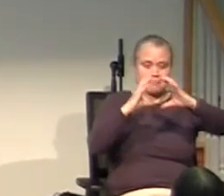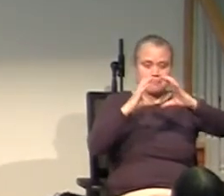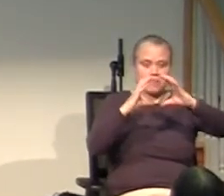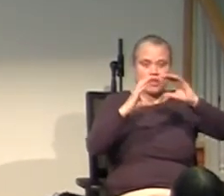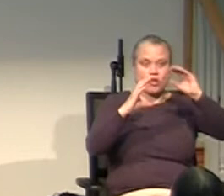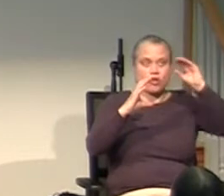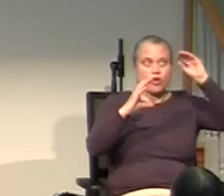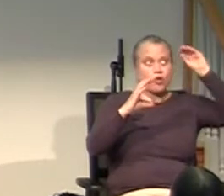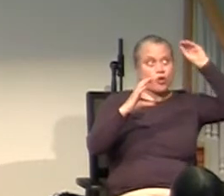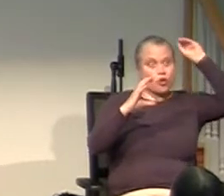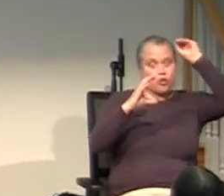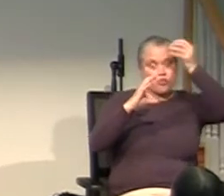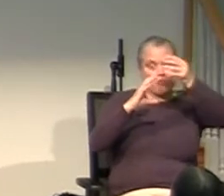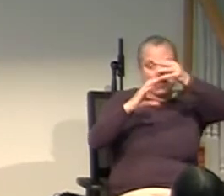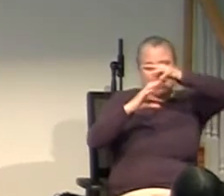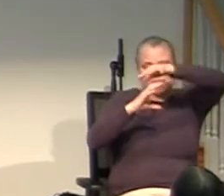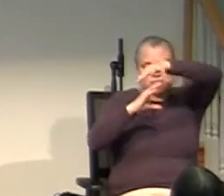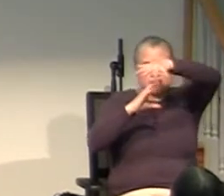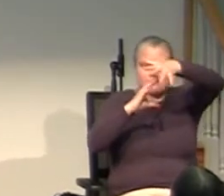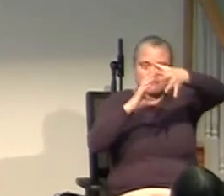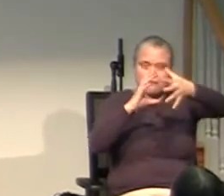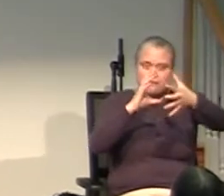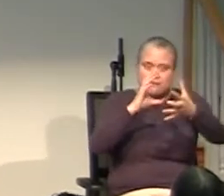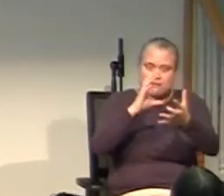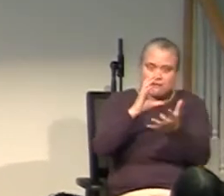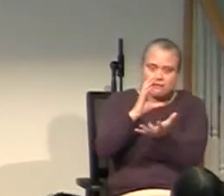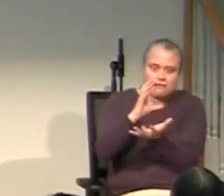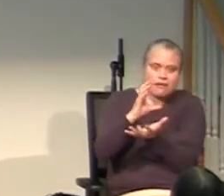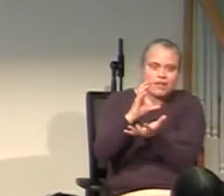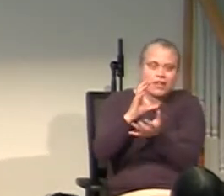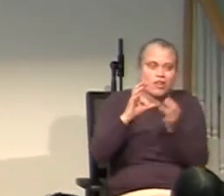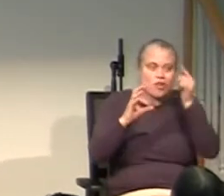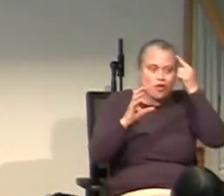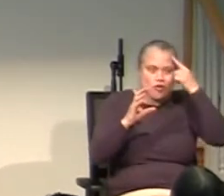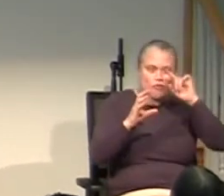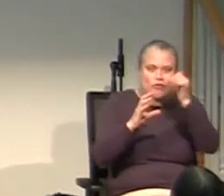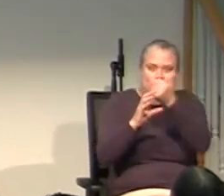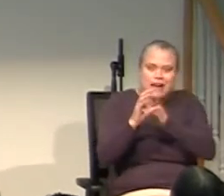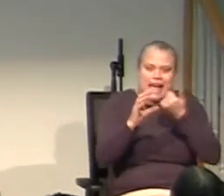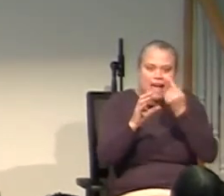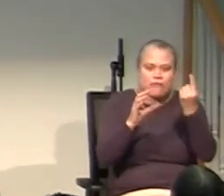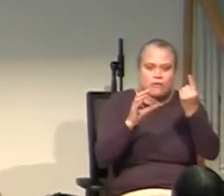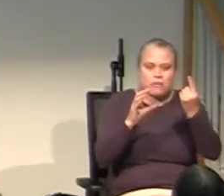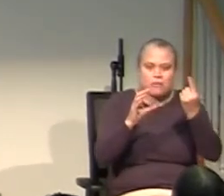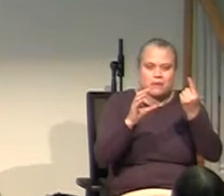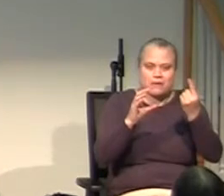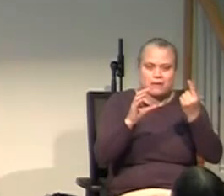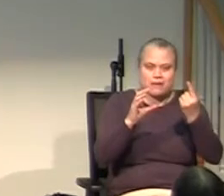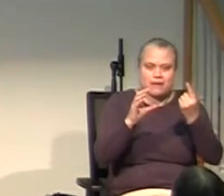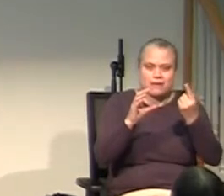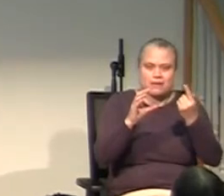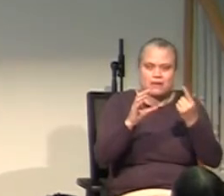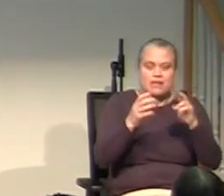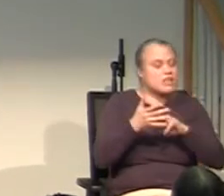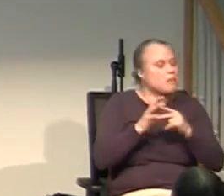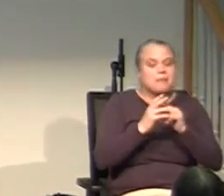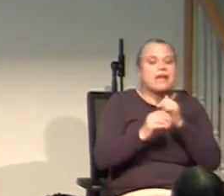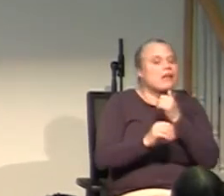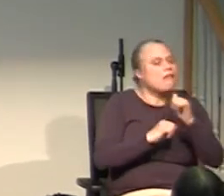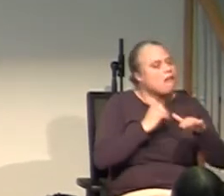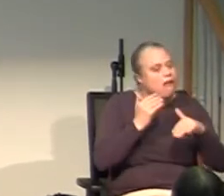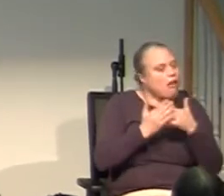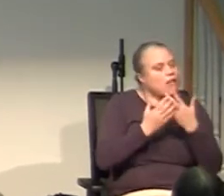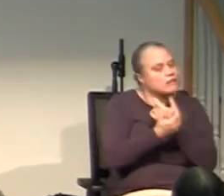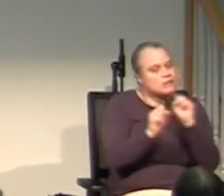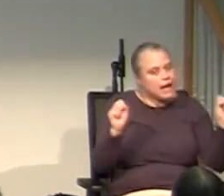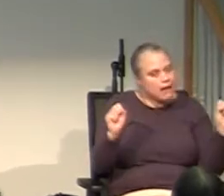as well as the air we breathe. That's for everyone. Everyone lives because of the grace of God. That doesn't mean everyone's going to be saved